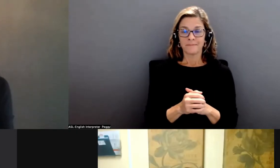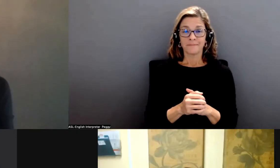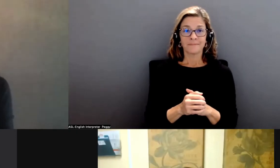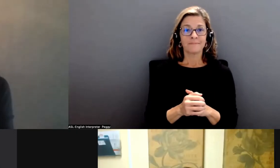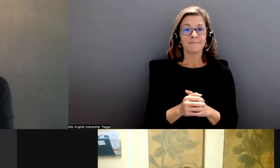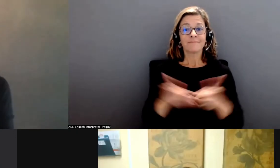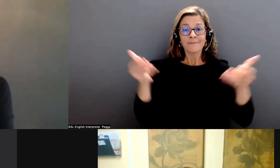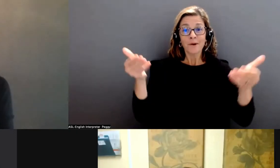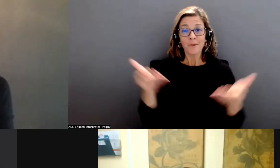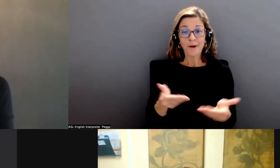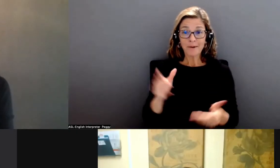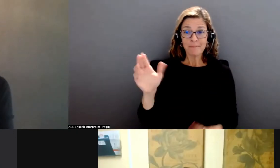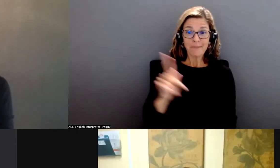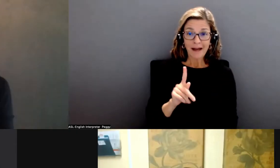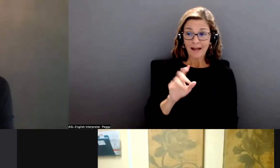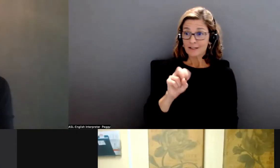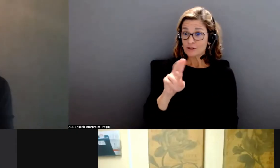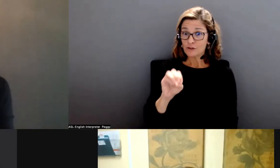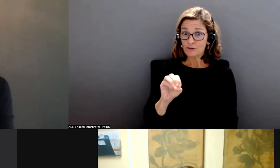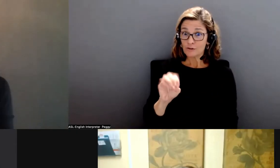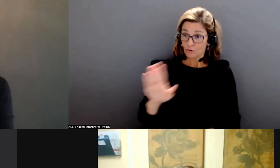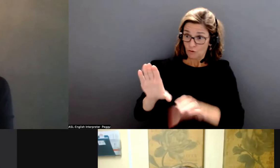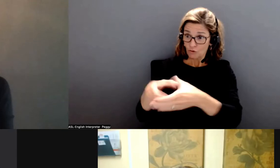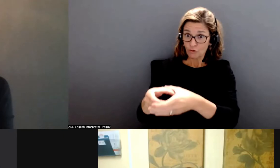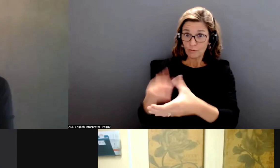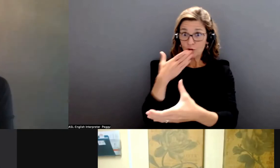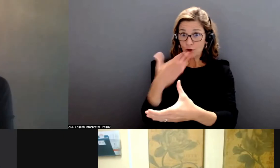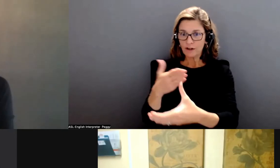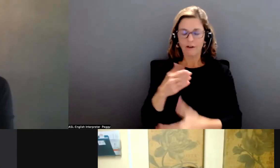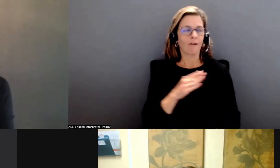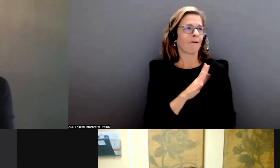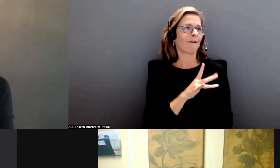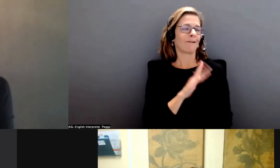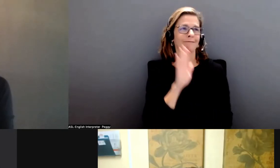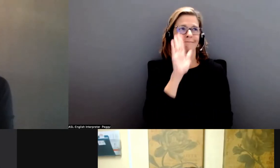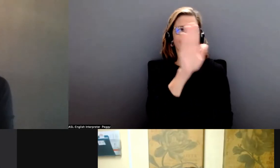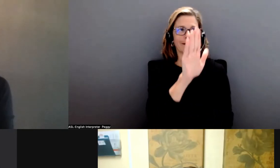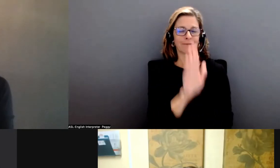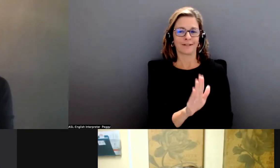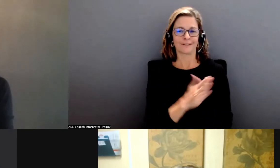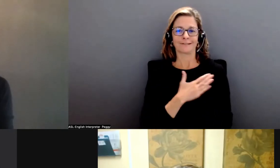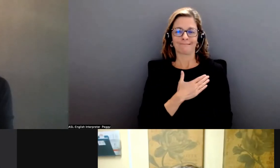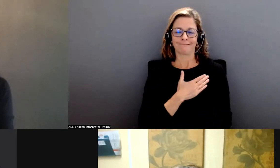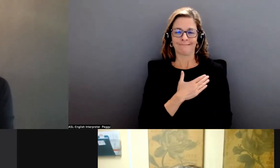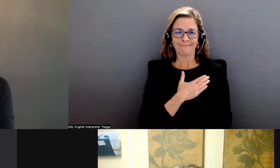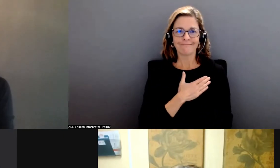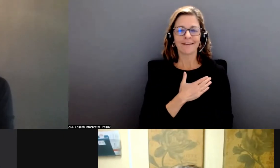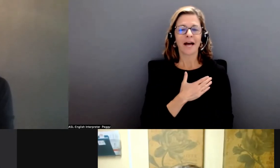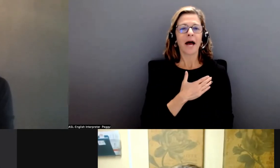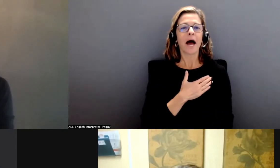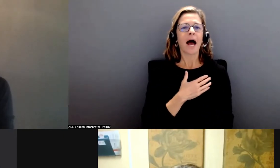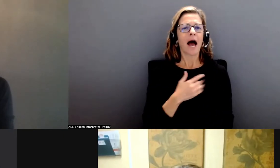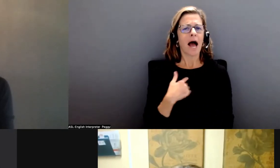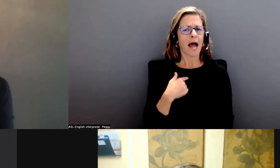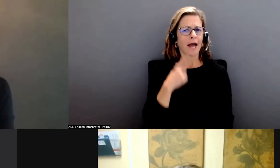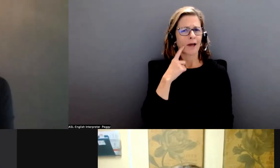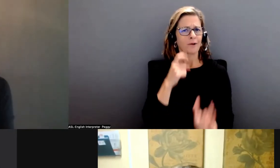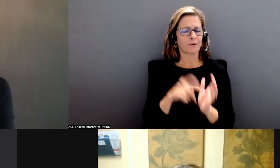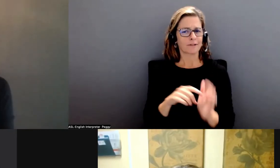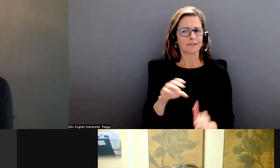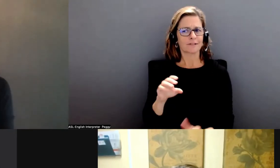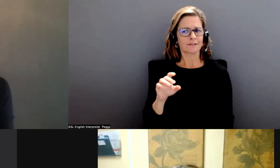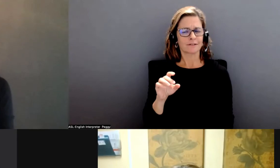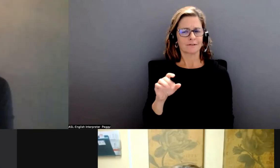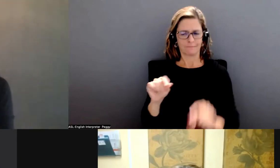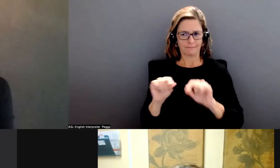Welcome back, Sue. How was your breakout room? It was fabulous, but I saw that it said, return to